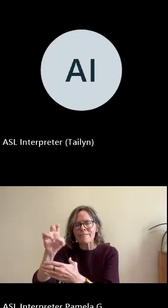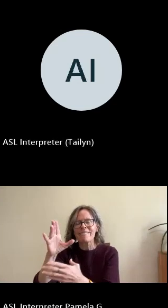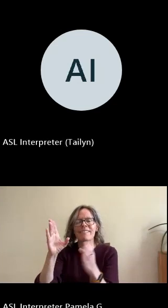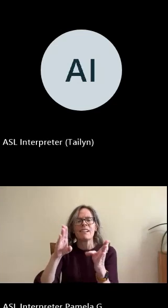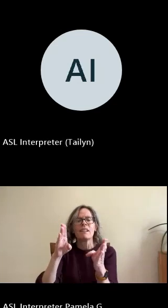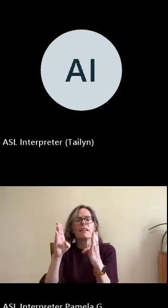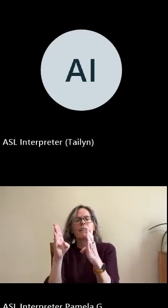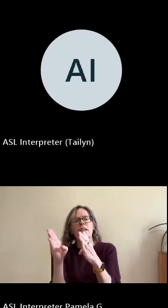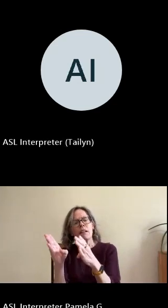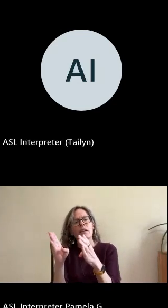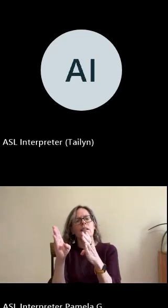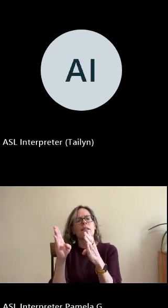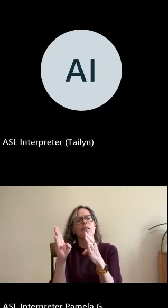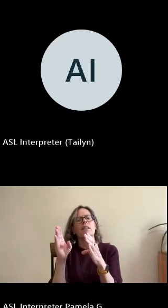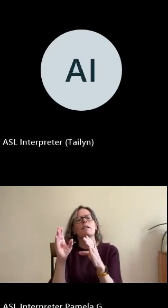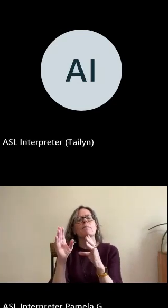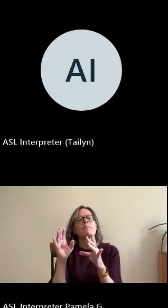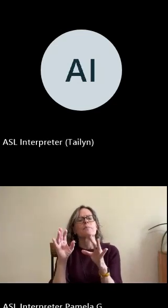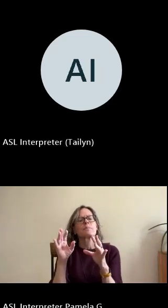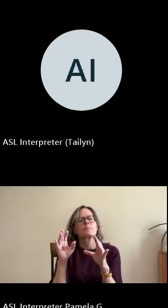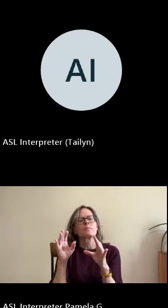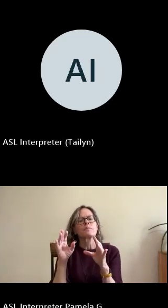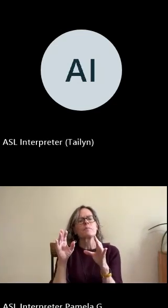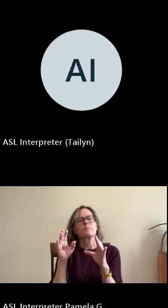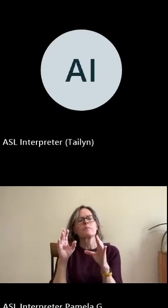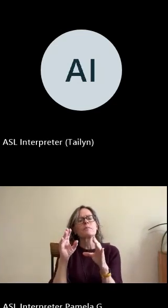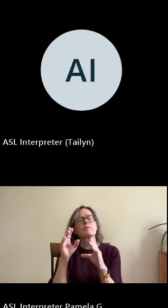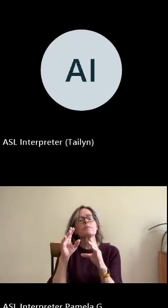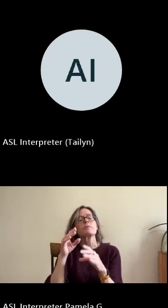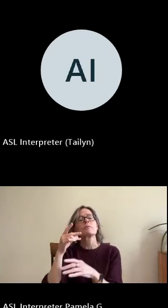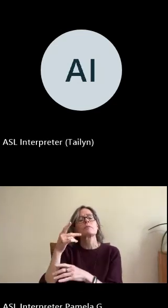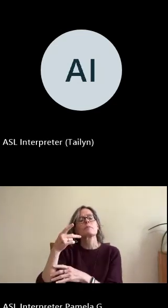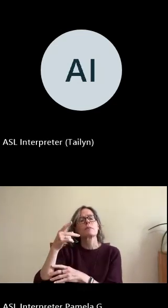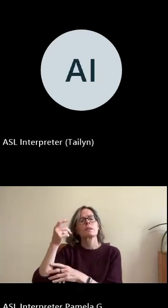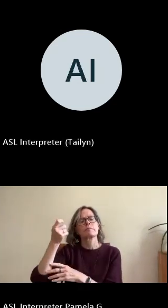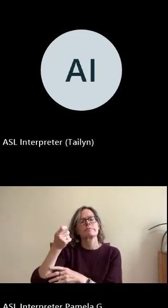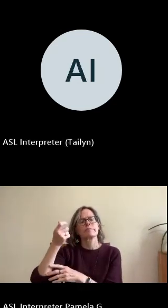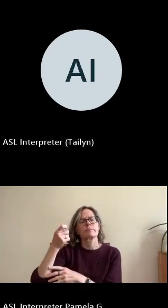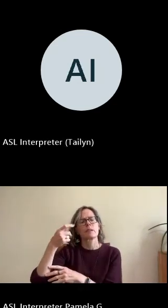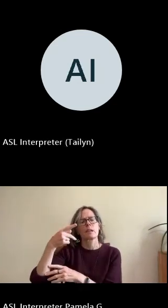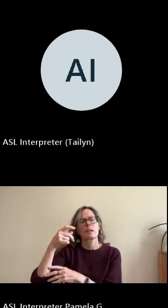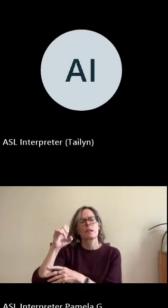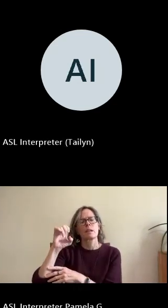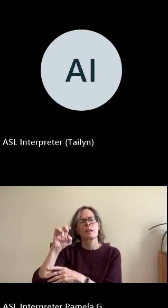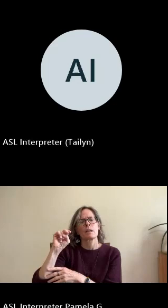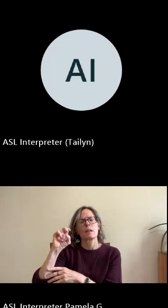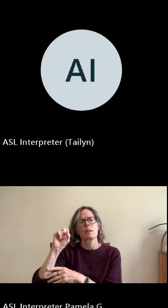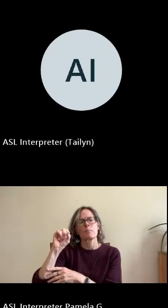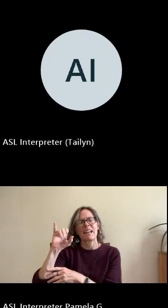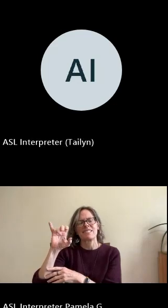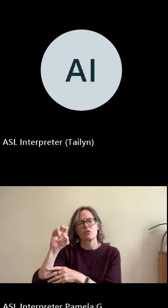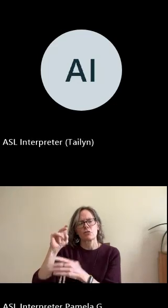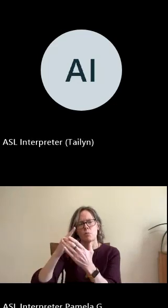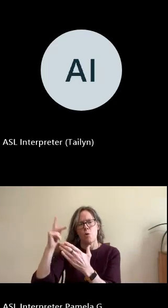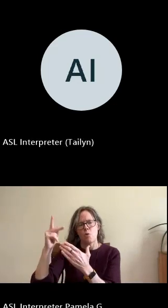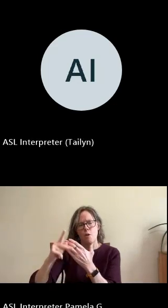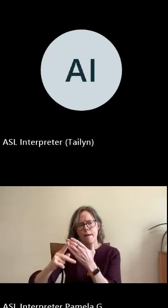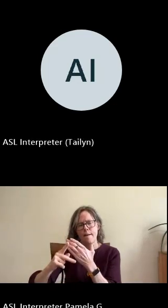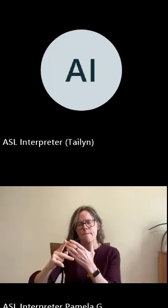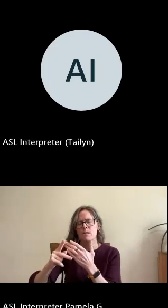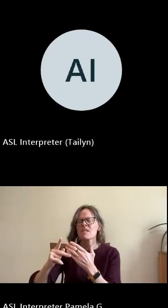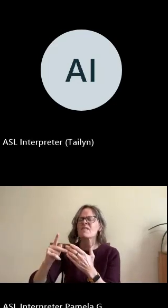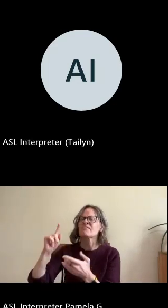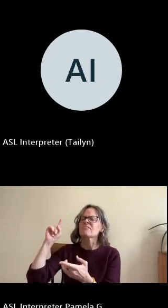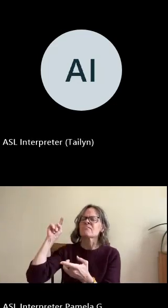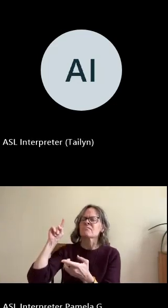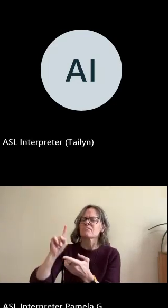pension programs. Pensions have become less and less common as an offered benefit